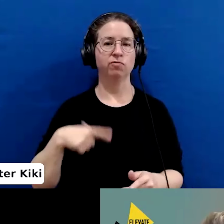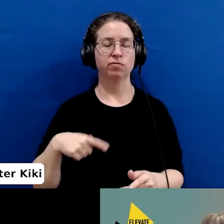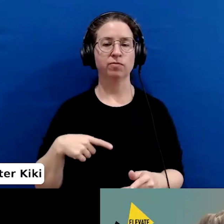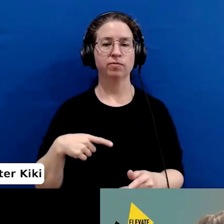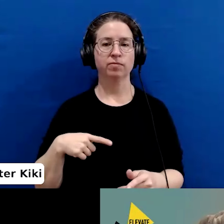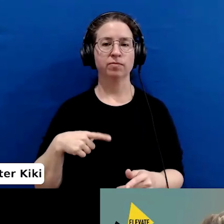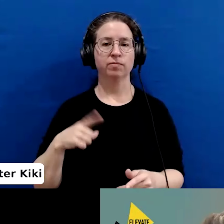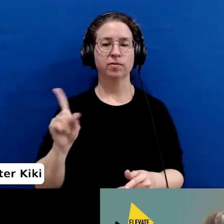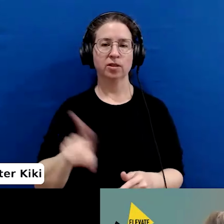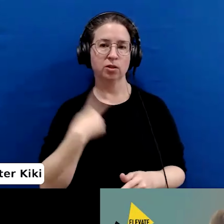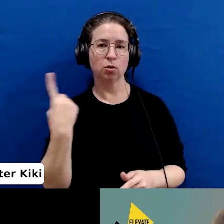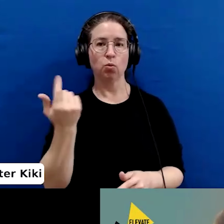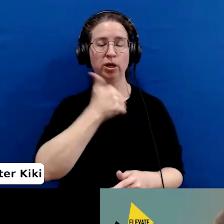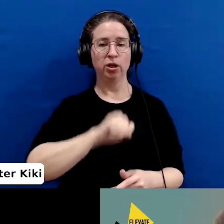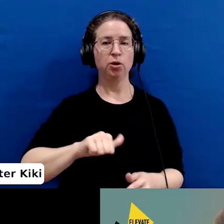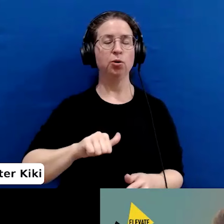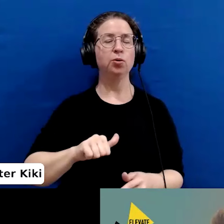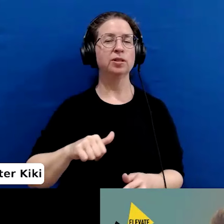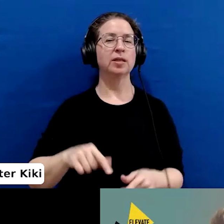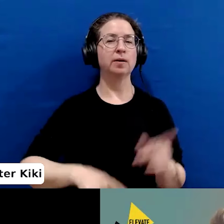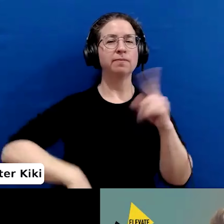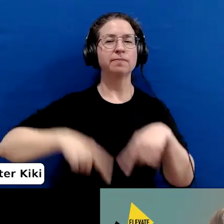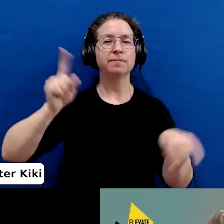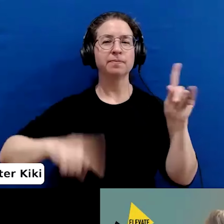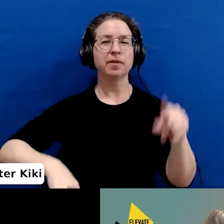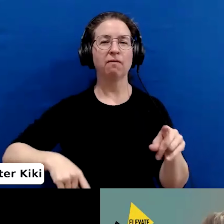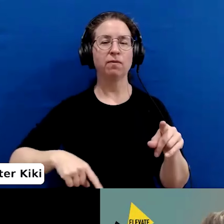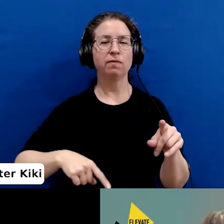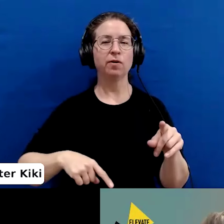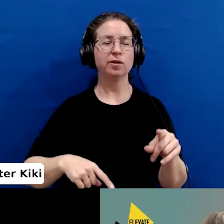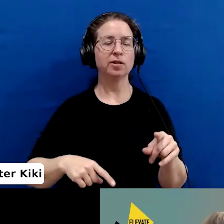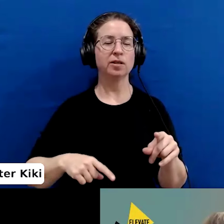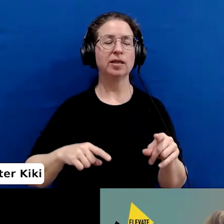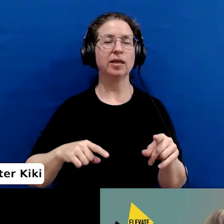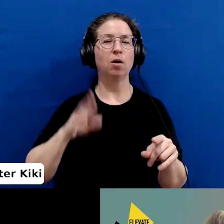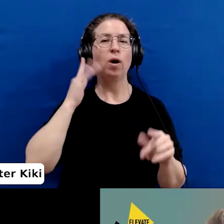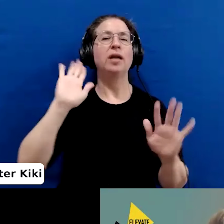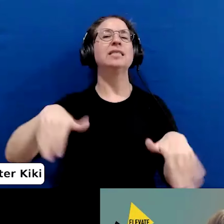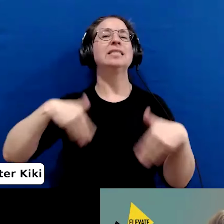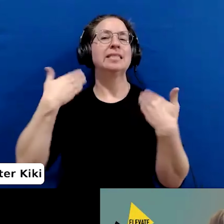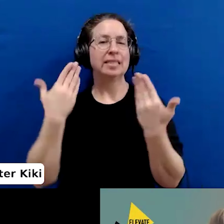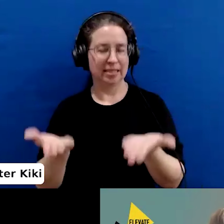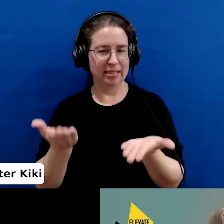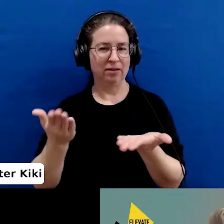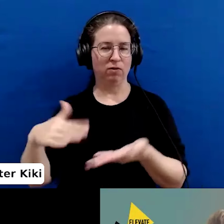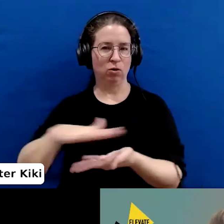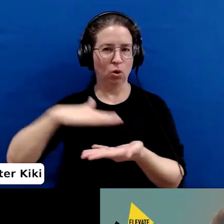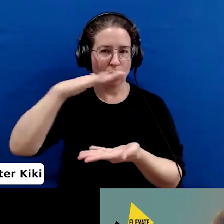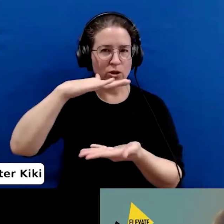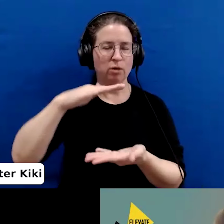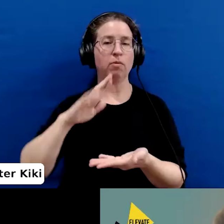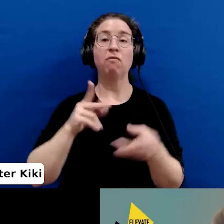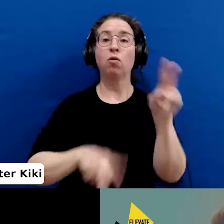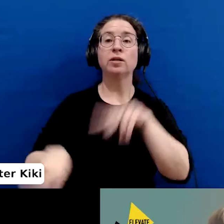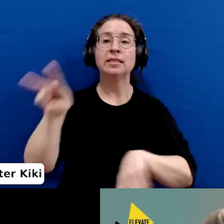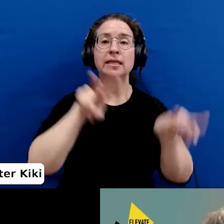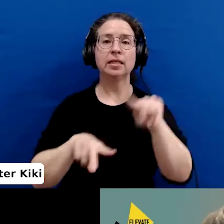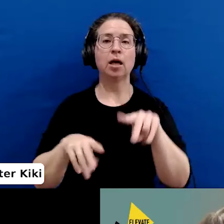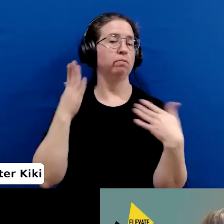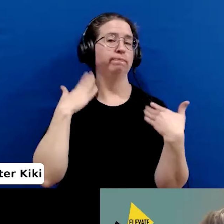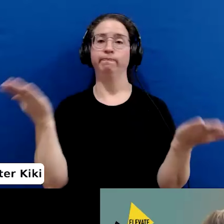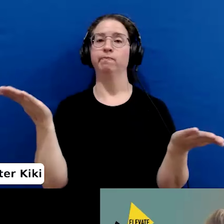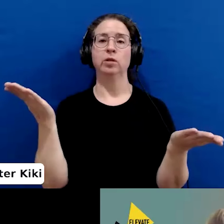the diversity criteria when we are awarding scholarships. It's part of that process, but the assessors themselves don't see